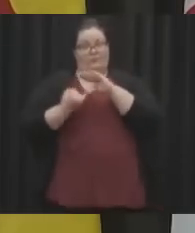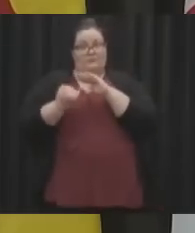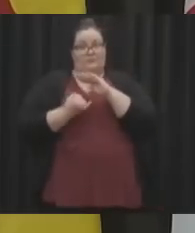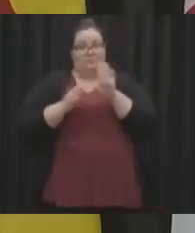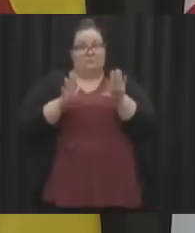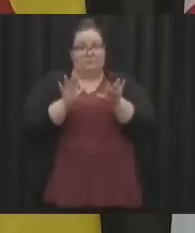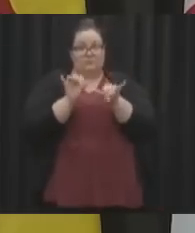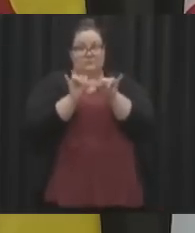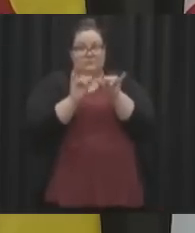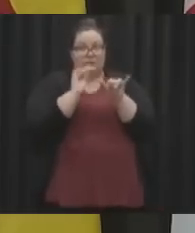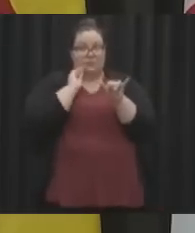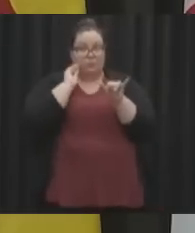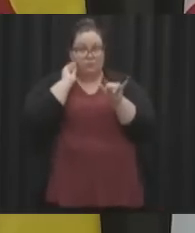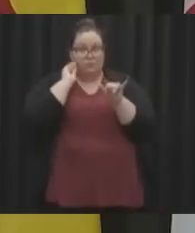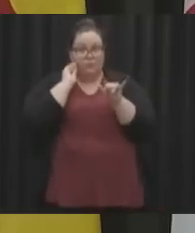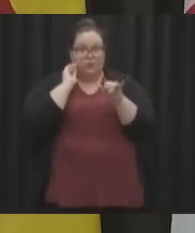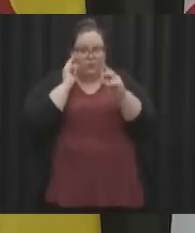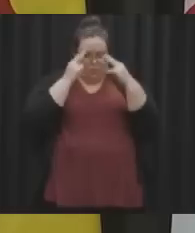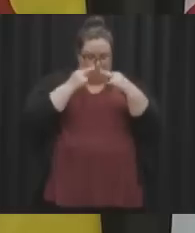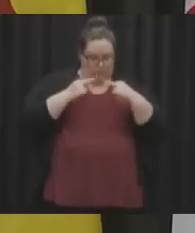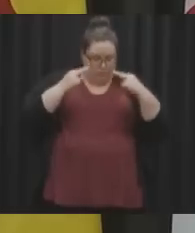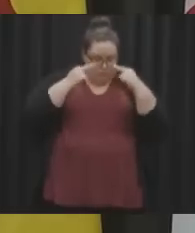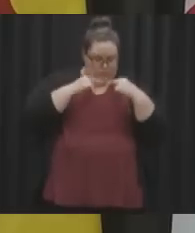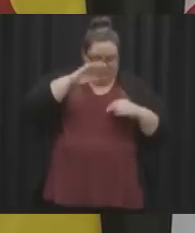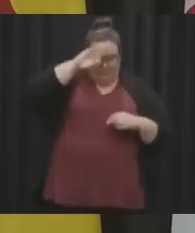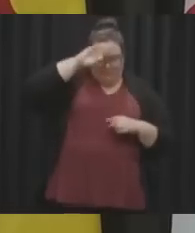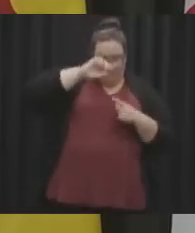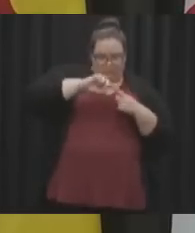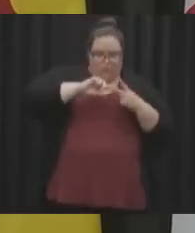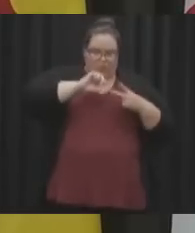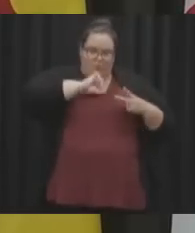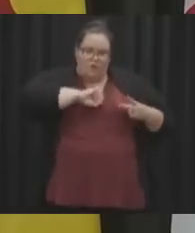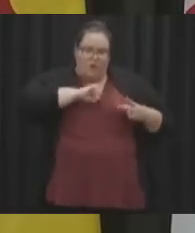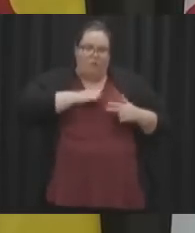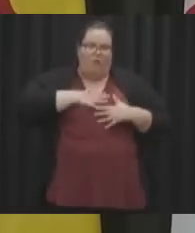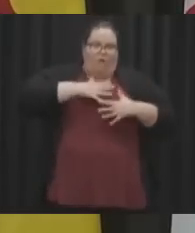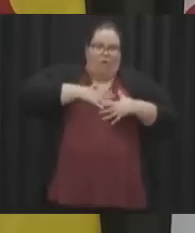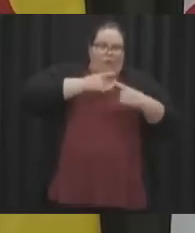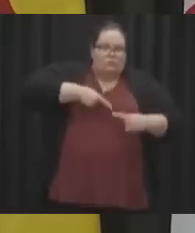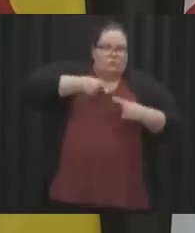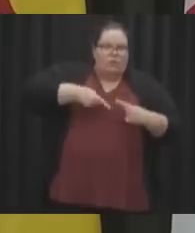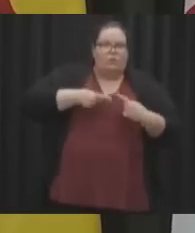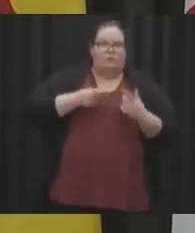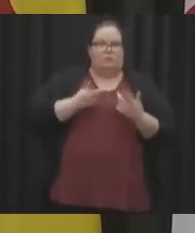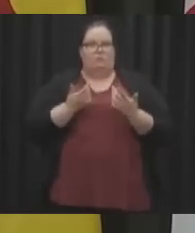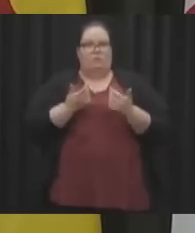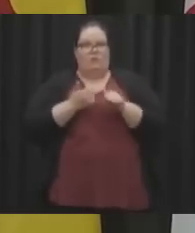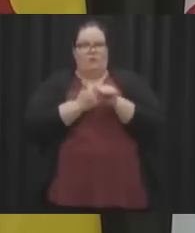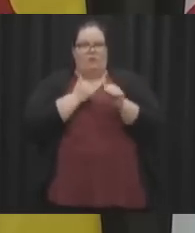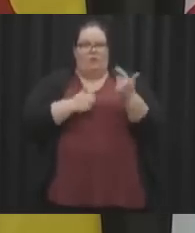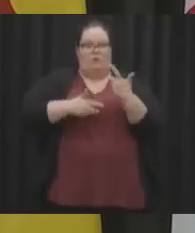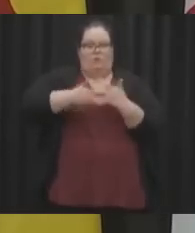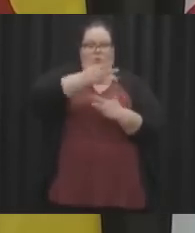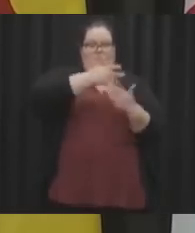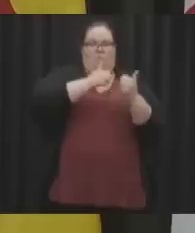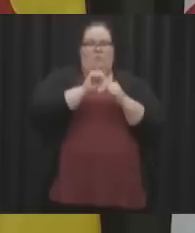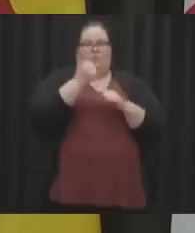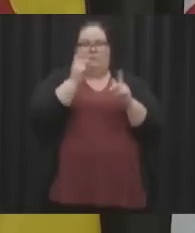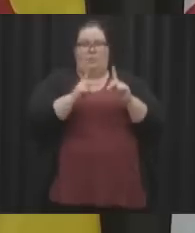personal items. Nous avons tous la capacité et la responsabilité de nous protéger les uns les autres. C'est en